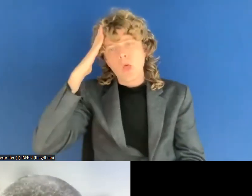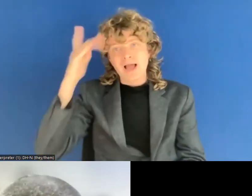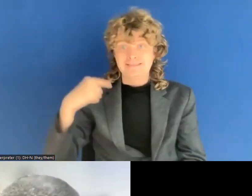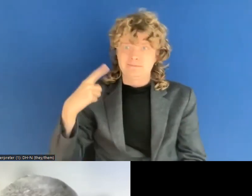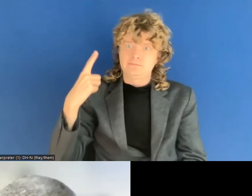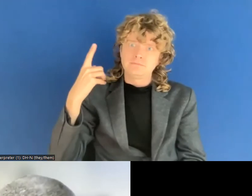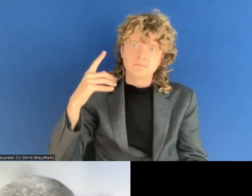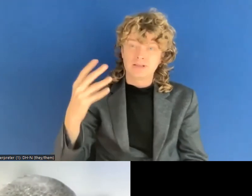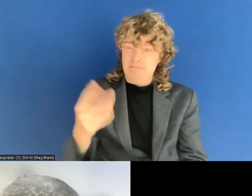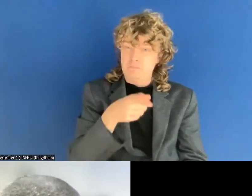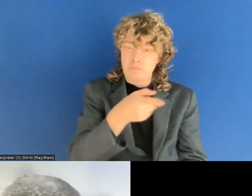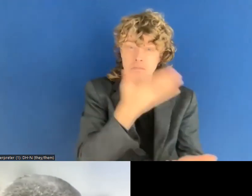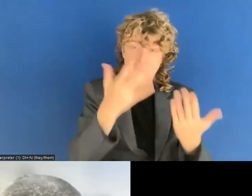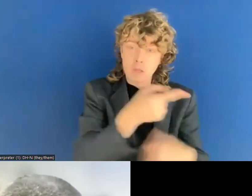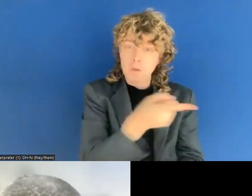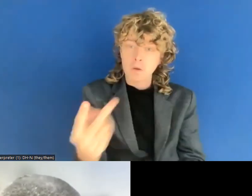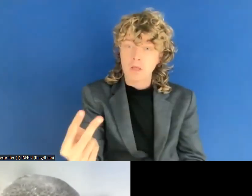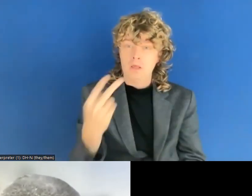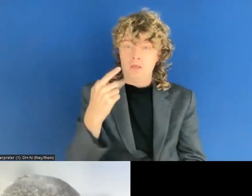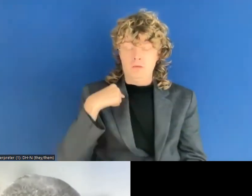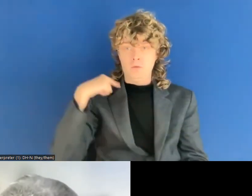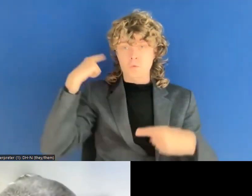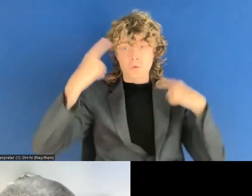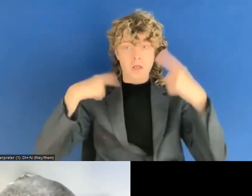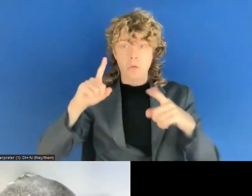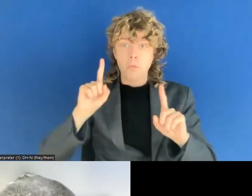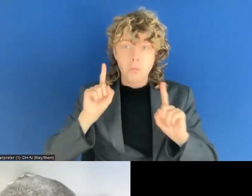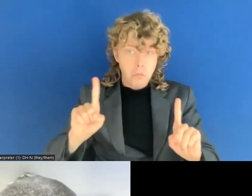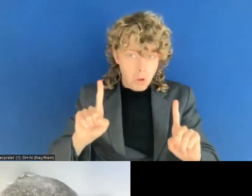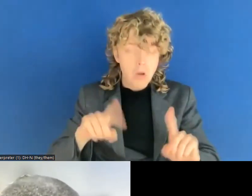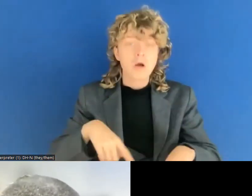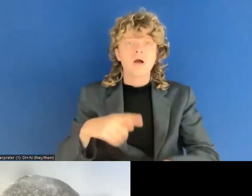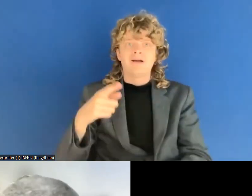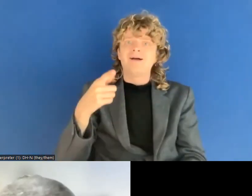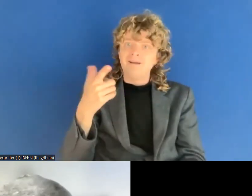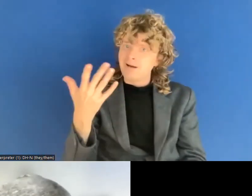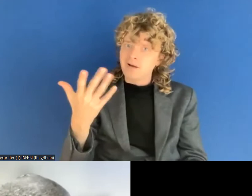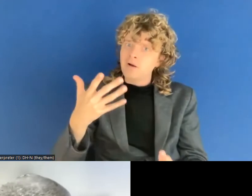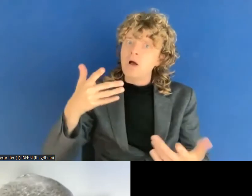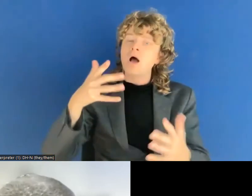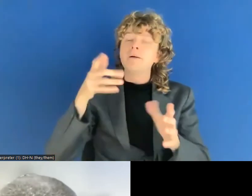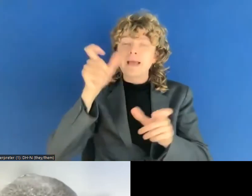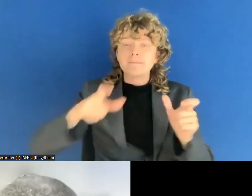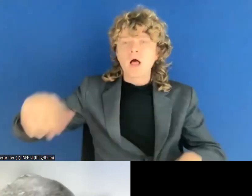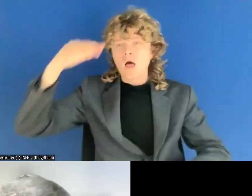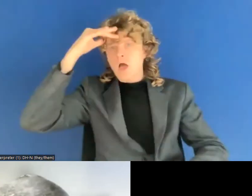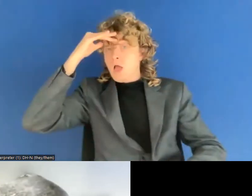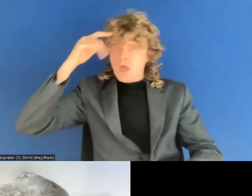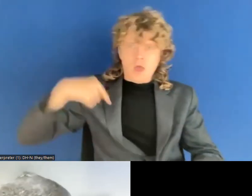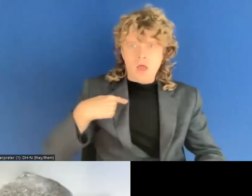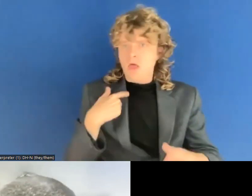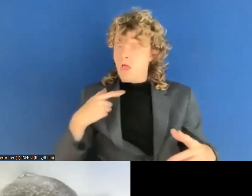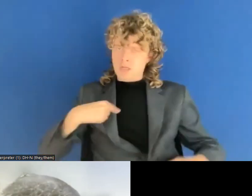made really the experience that people wasted so much time for issues they are not relevant. And the